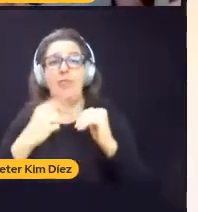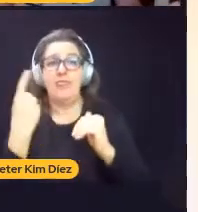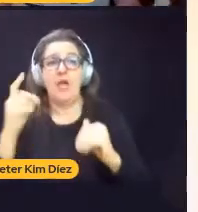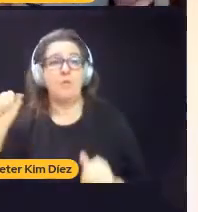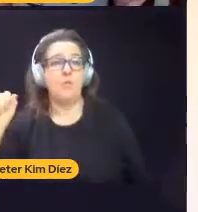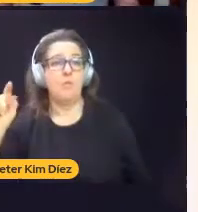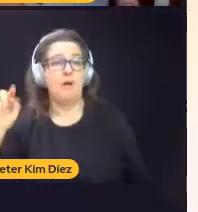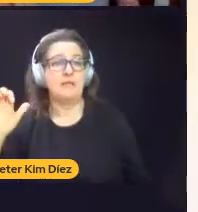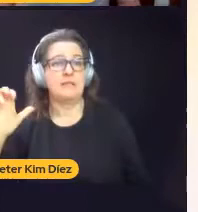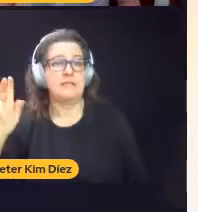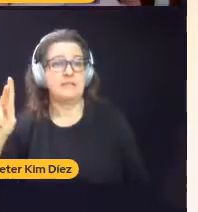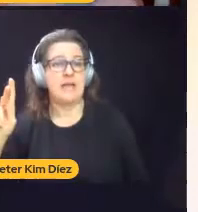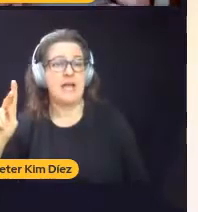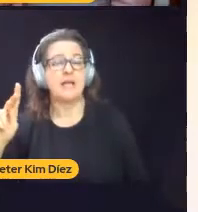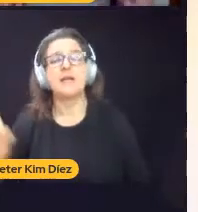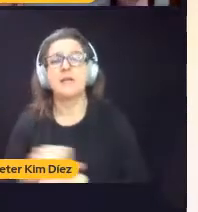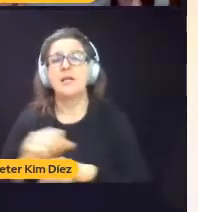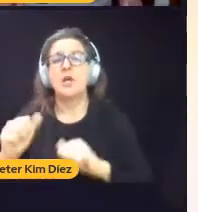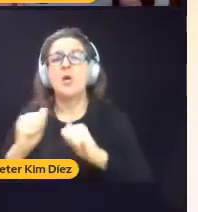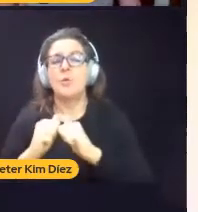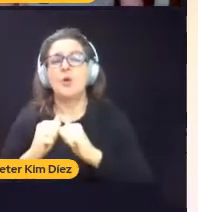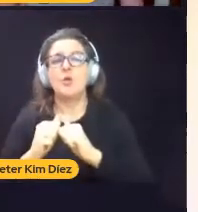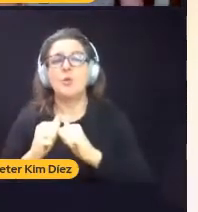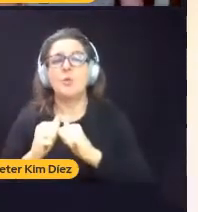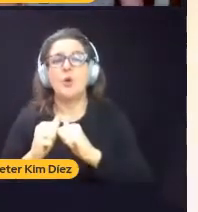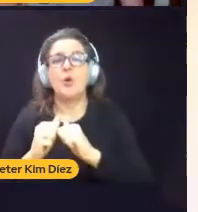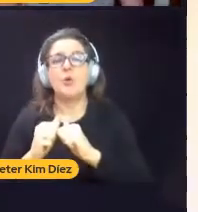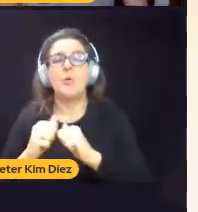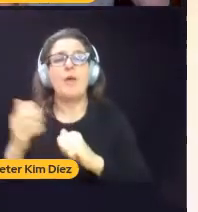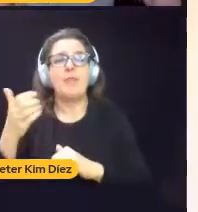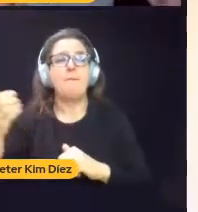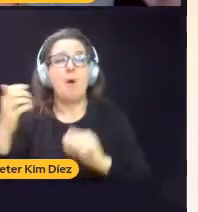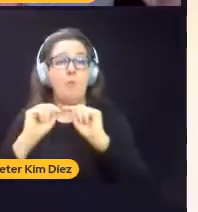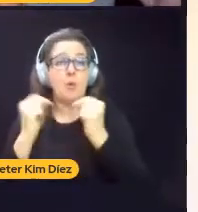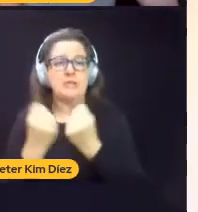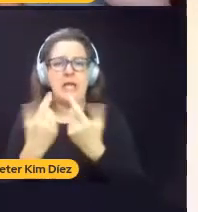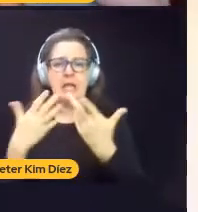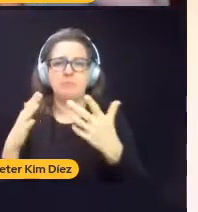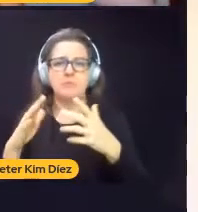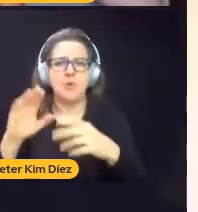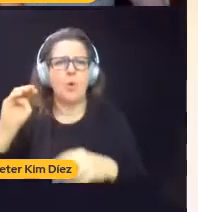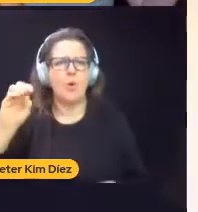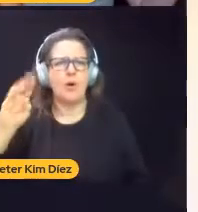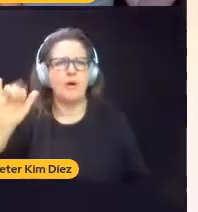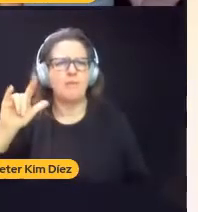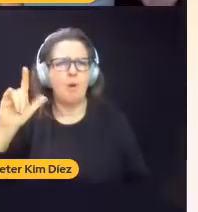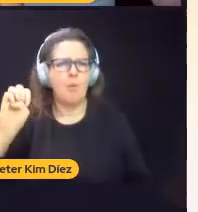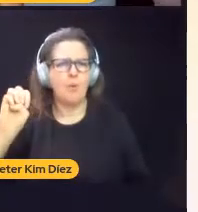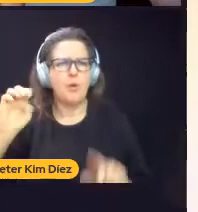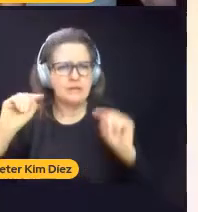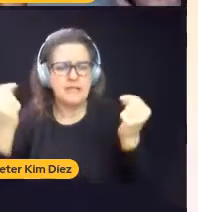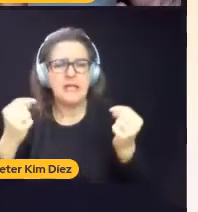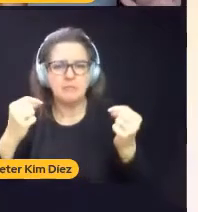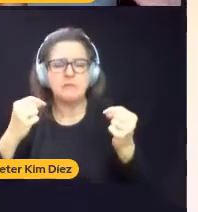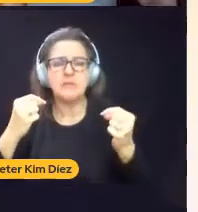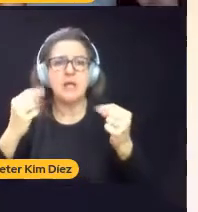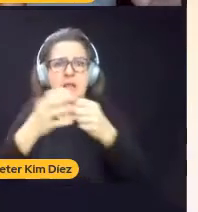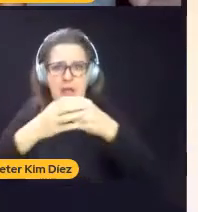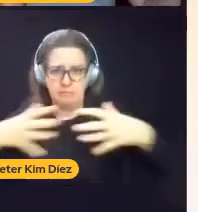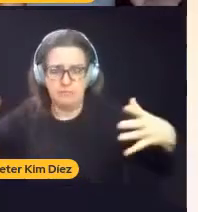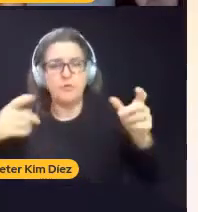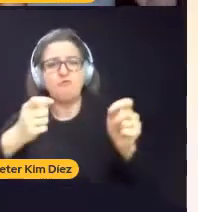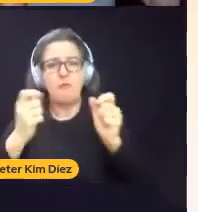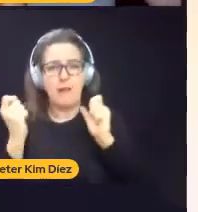and working with multiple teams, that can grow very rapidly. You see here a screenshot. This is just from my testing